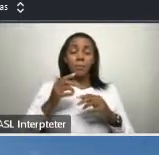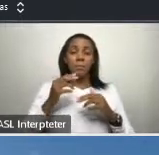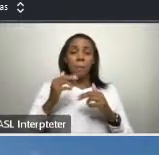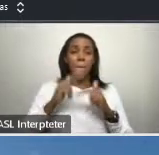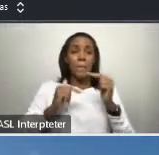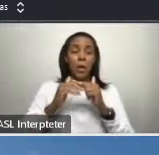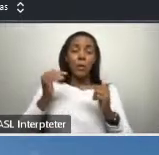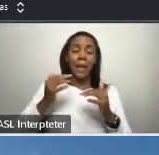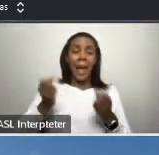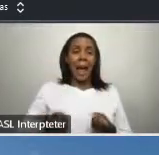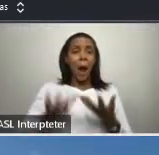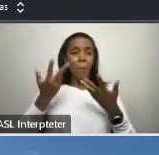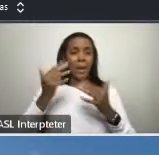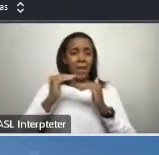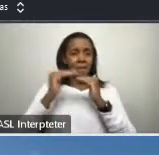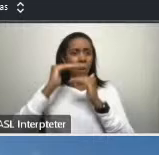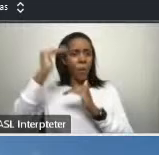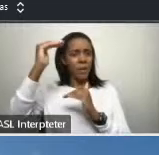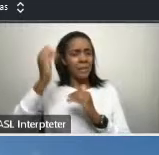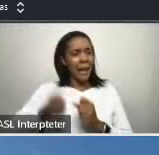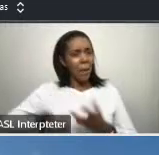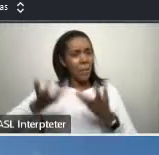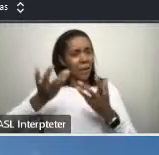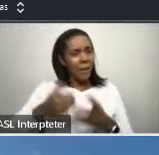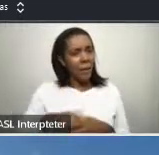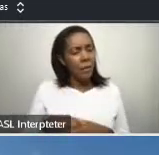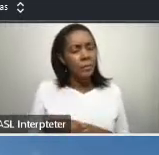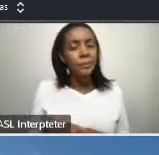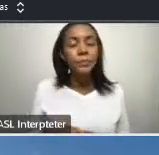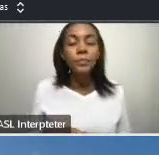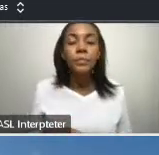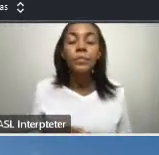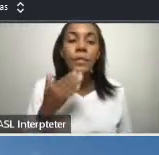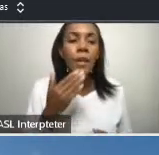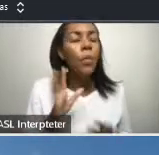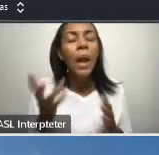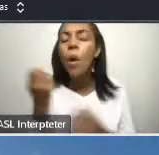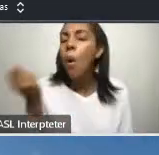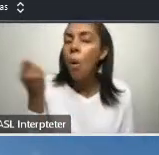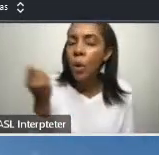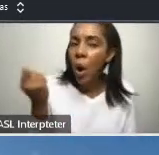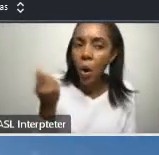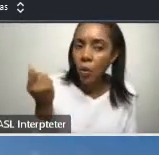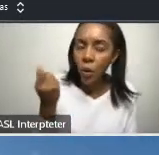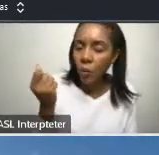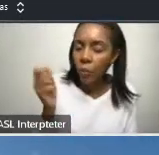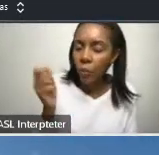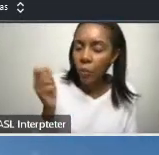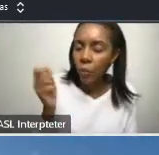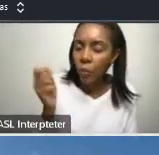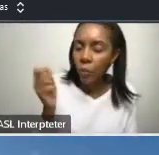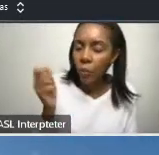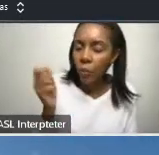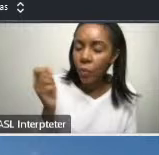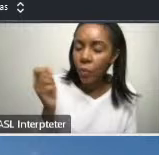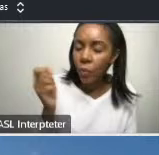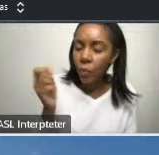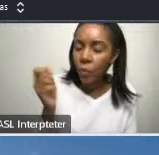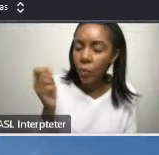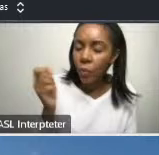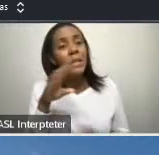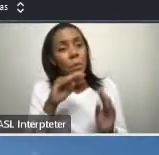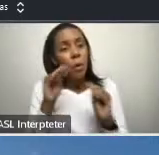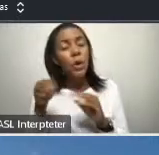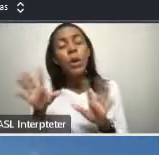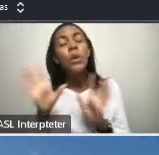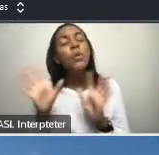high tall. Thank you, Mr. Chairman. Brenda Salamita. Hold on 1 second, Ms. Salomita. Do you want to hear this? We need a motion and second for